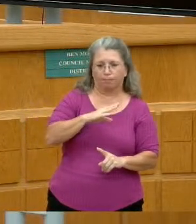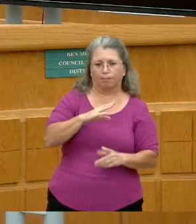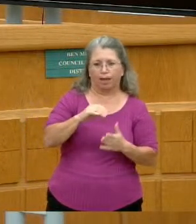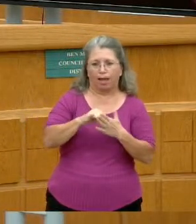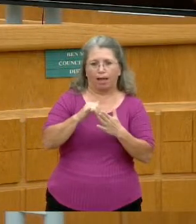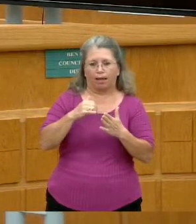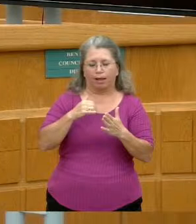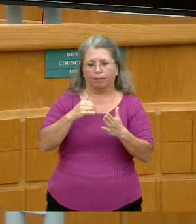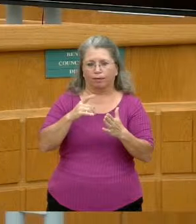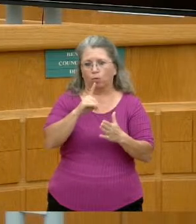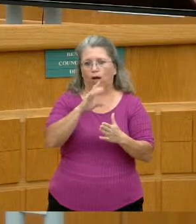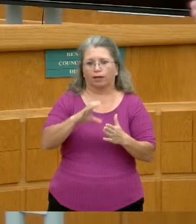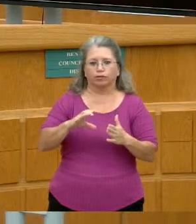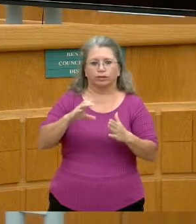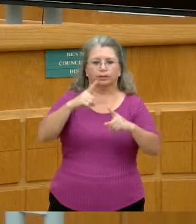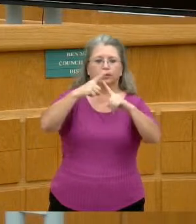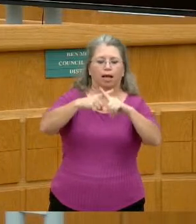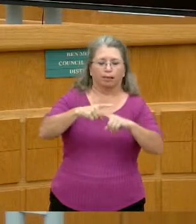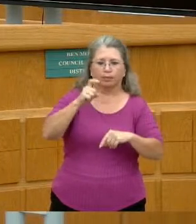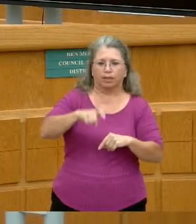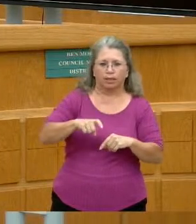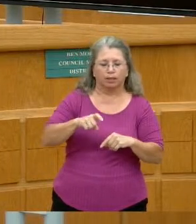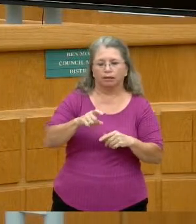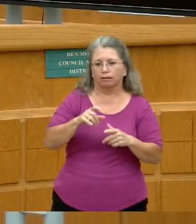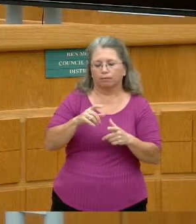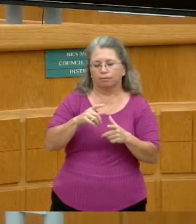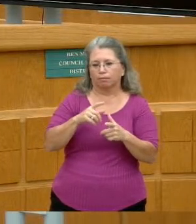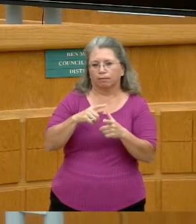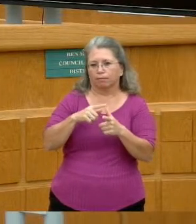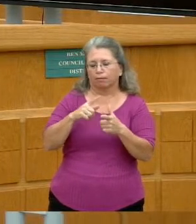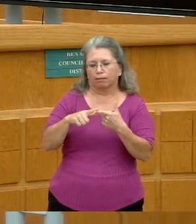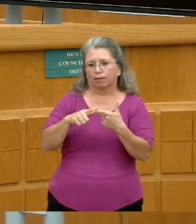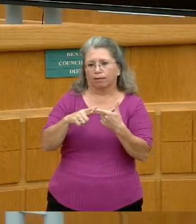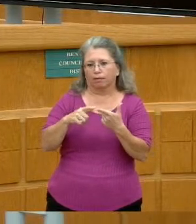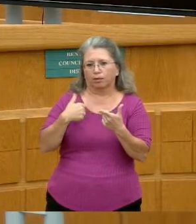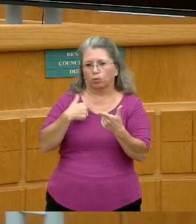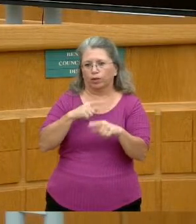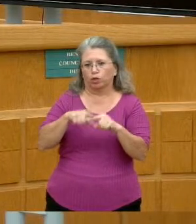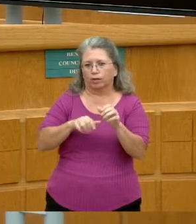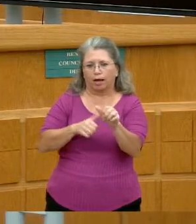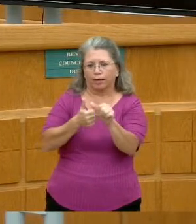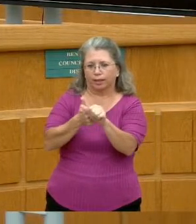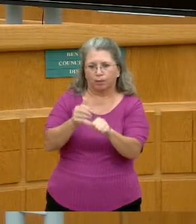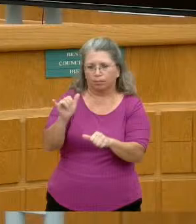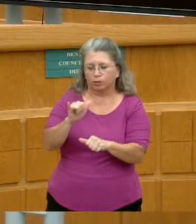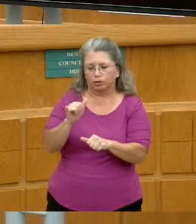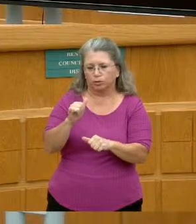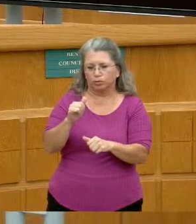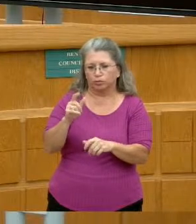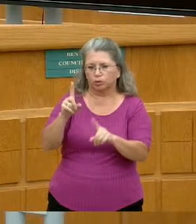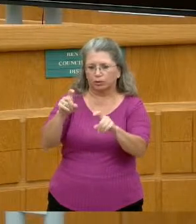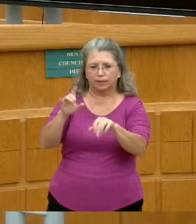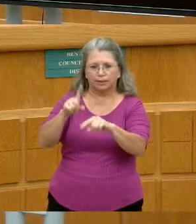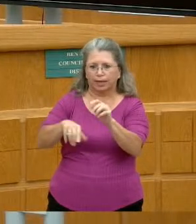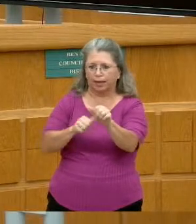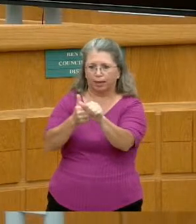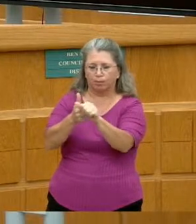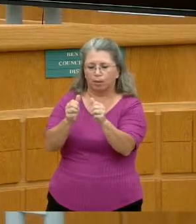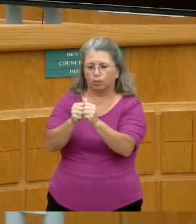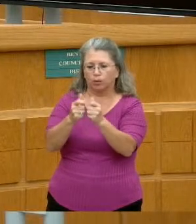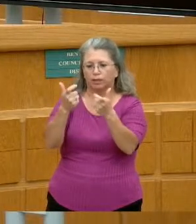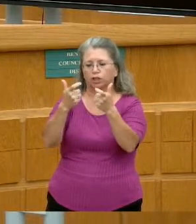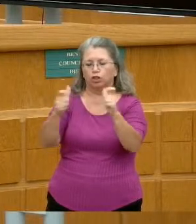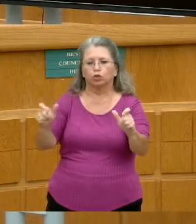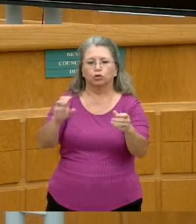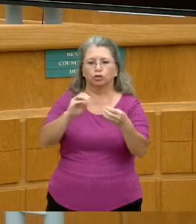expecting. Last Friday I said that I expect that maybe the testing won't keep up because of that huge increase in the amount of